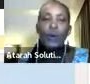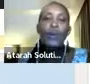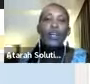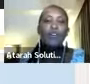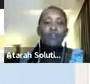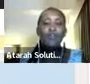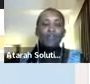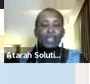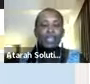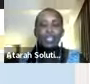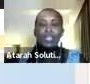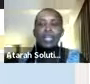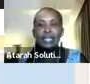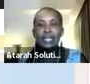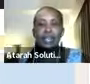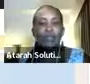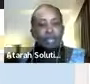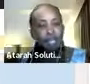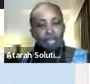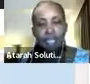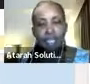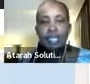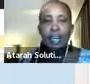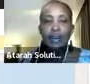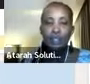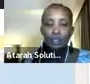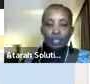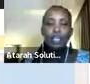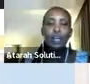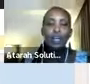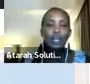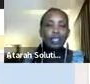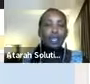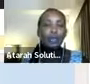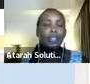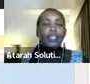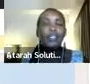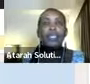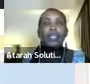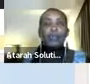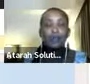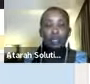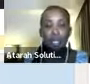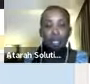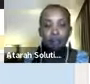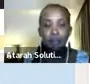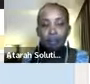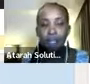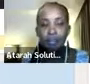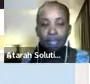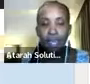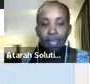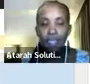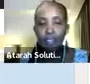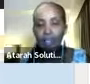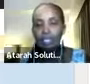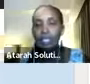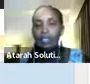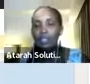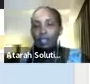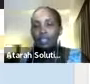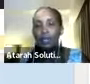Mintito, we have Fina Gardens. Fina Gardens is a restaurant located, it's a hotel, Fina Gardens